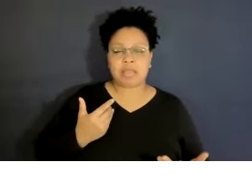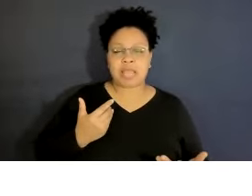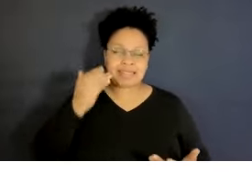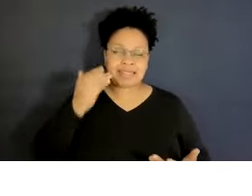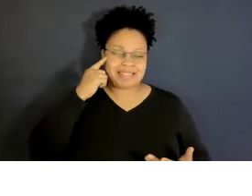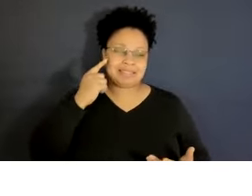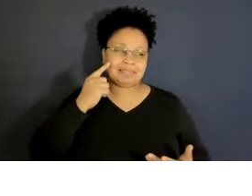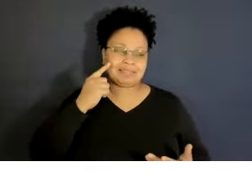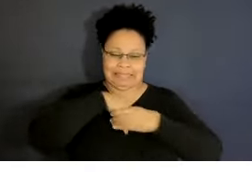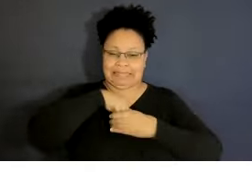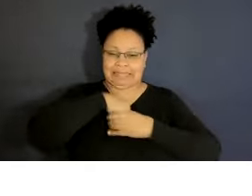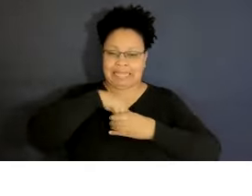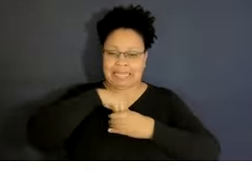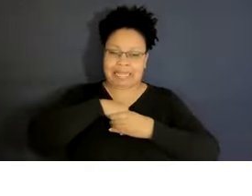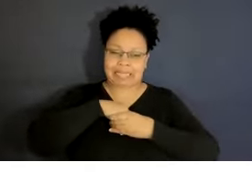ashamed.